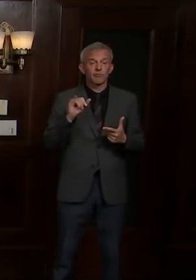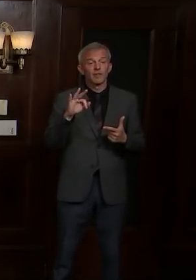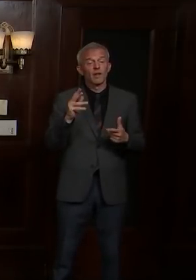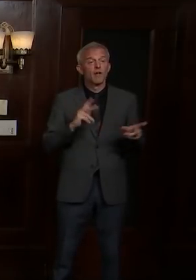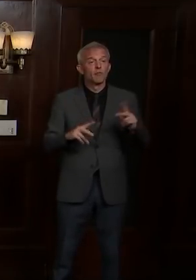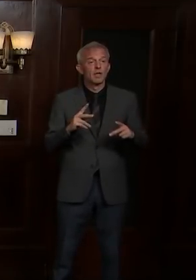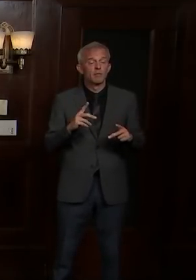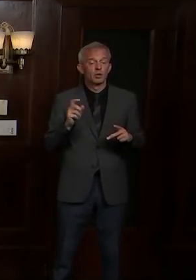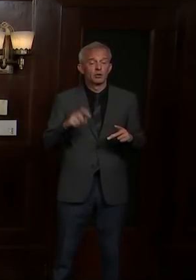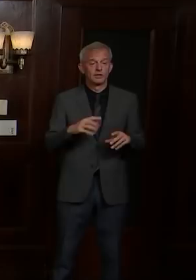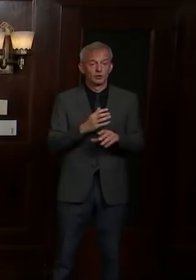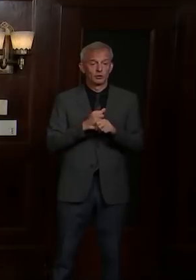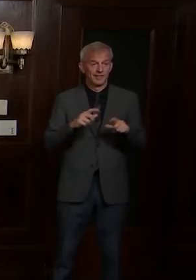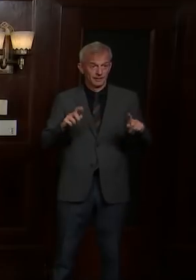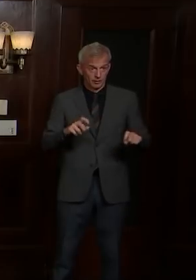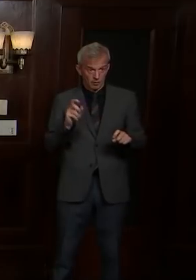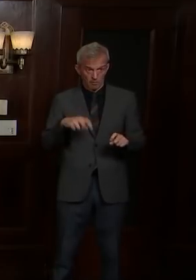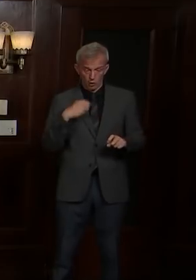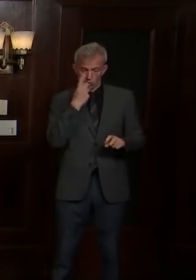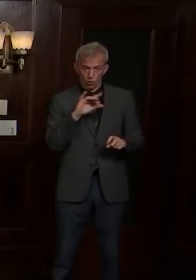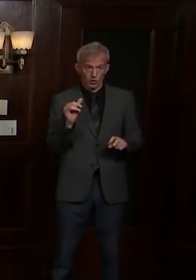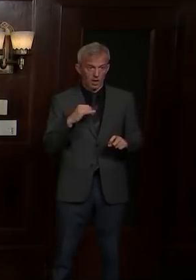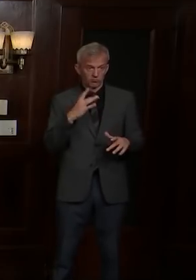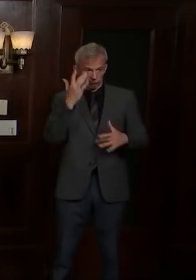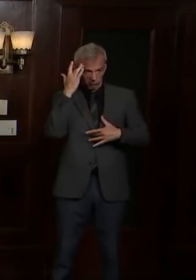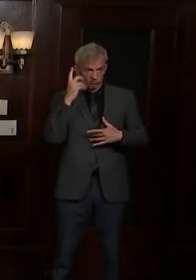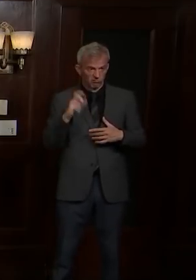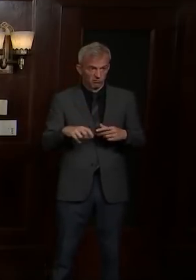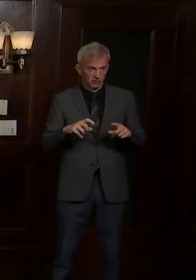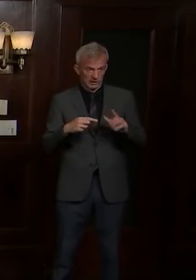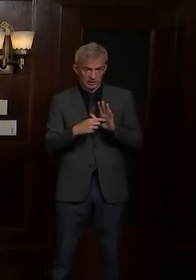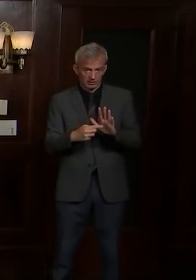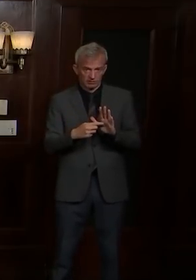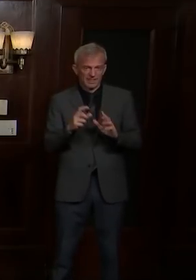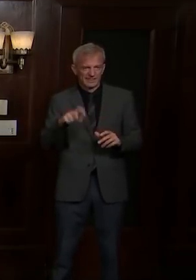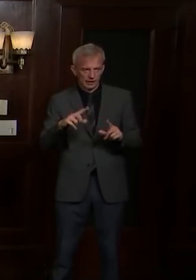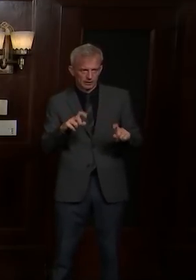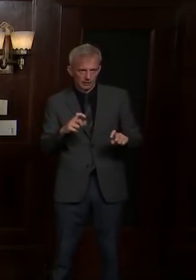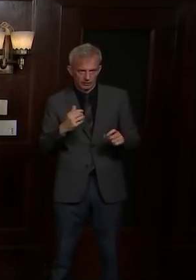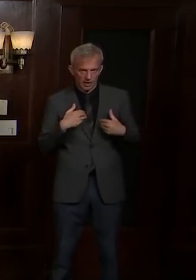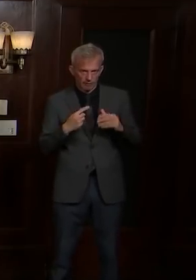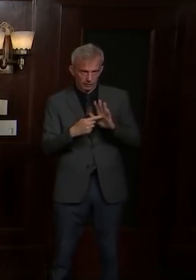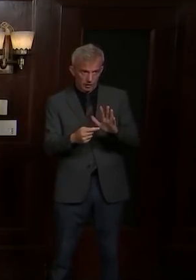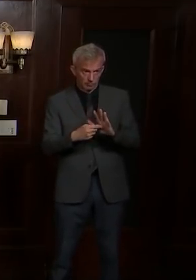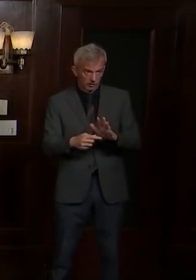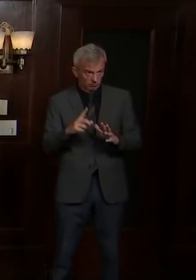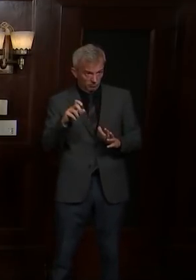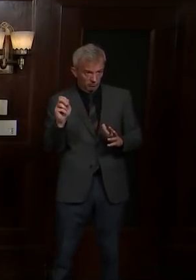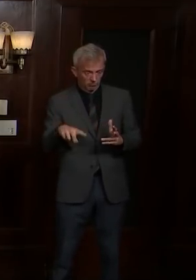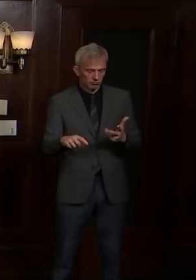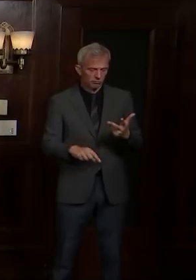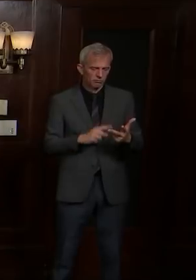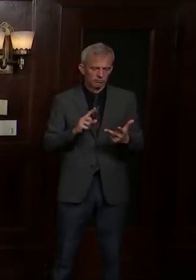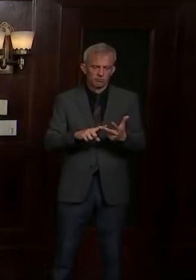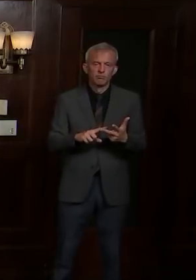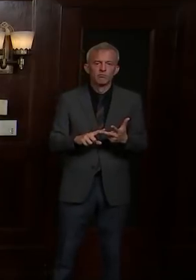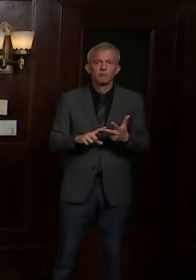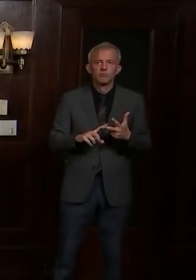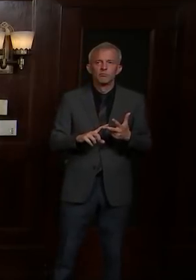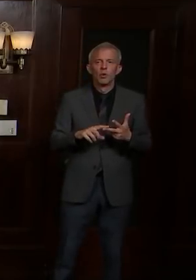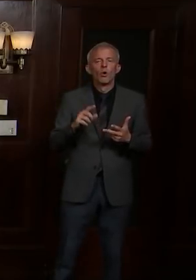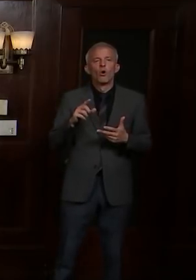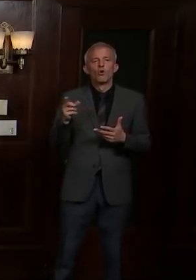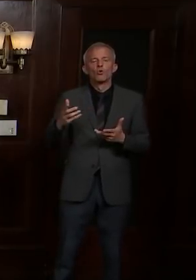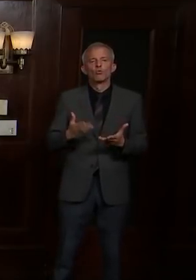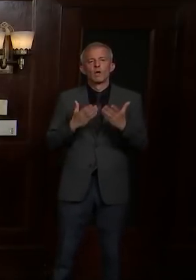test? And are we closer to a point when that will change where anyone who wants a test can get a test? And finally, for Dr. Ferrer, it wasn't recommended that people